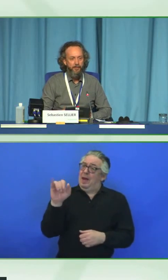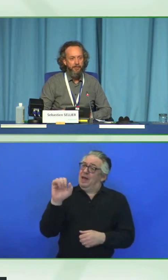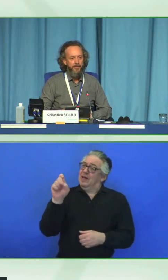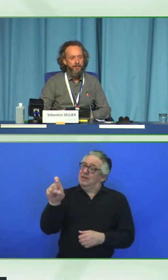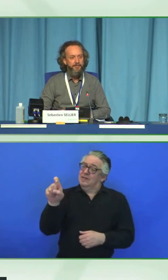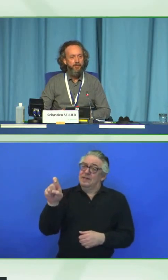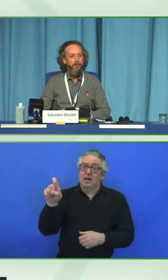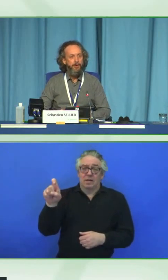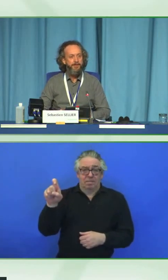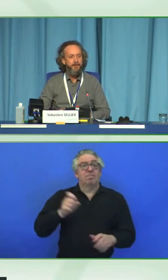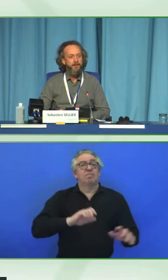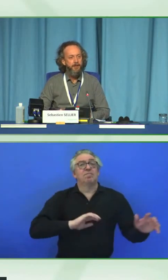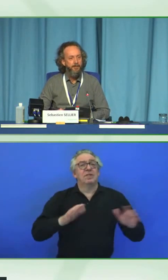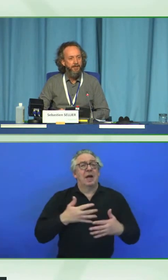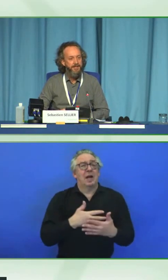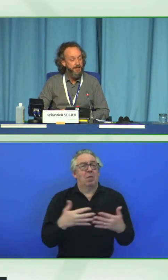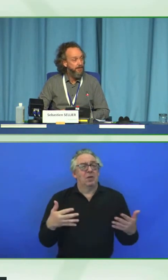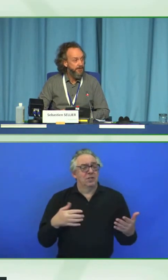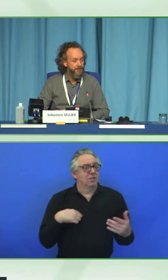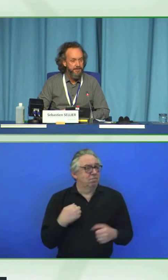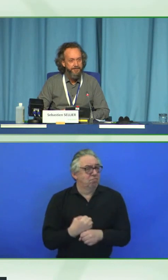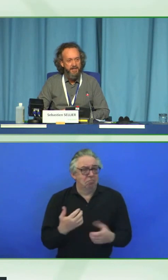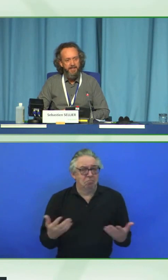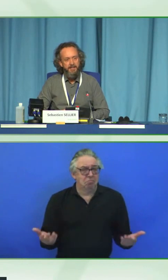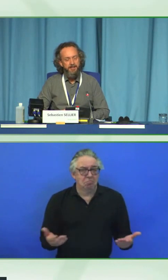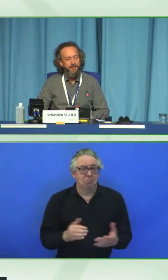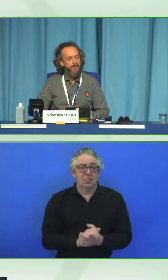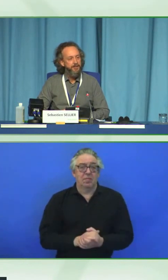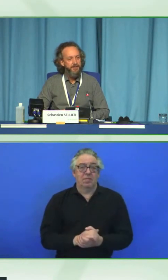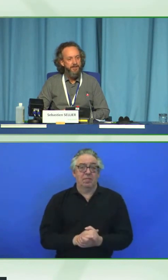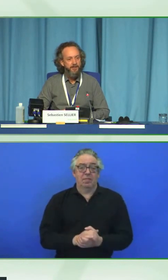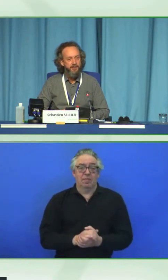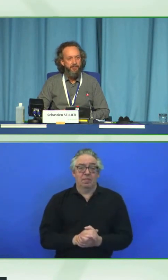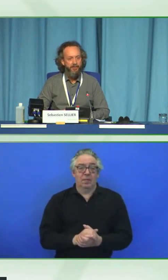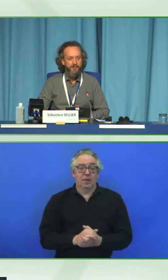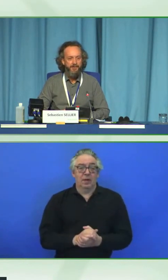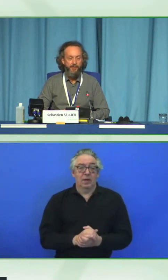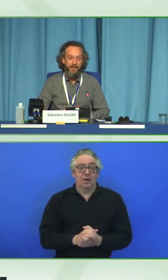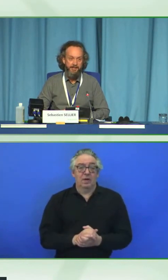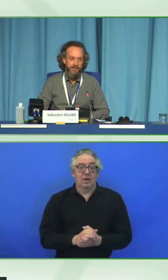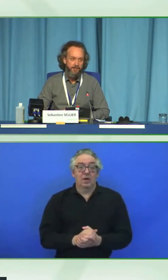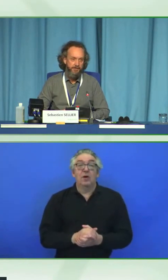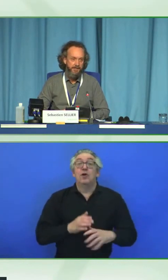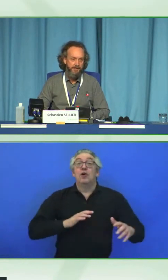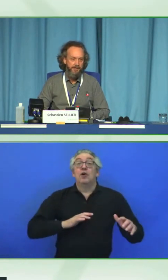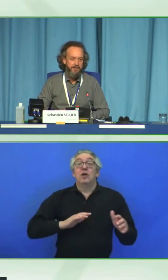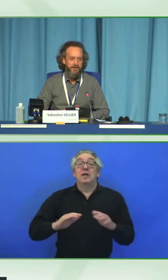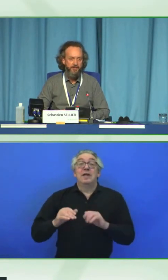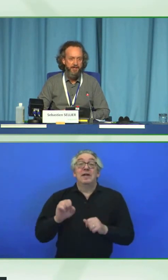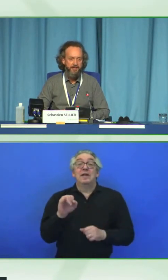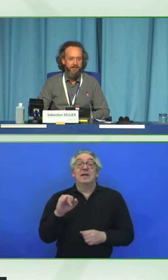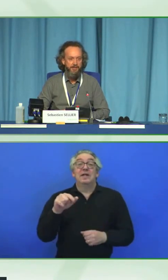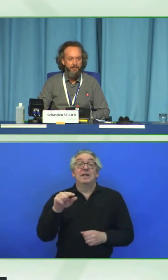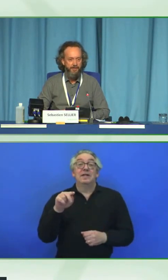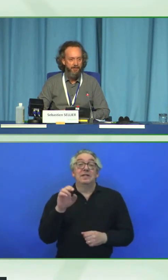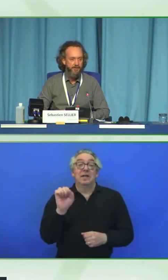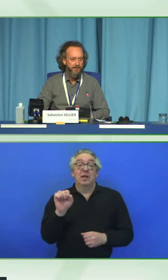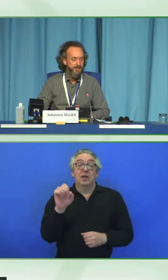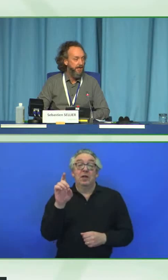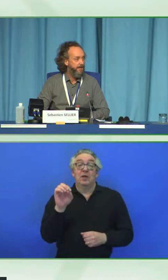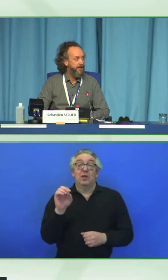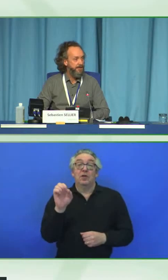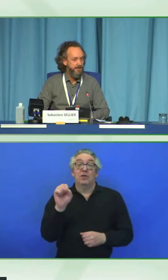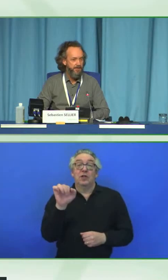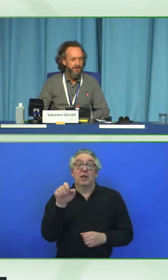First of all, a few words about SignTime. SignTime is a non-profit organization that specializes in